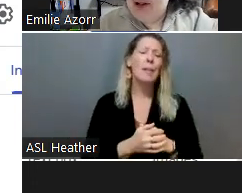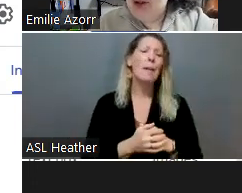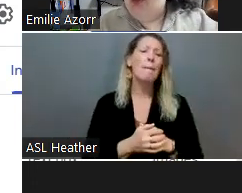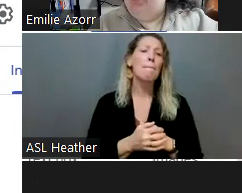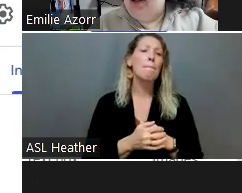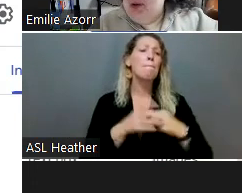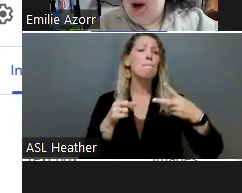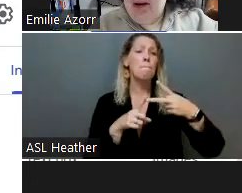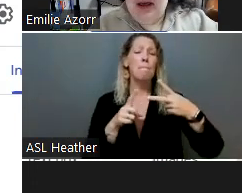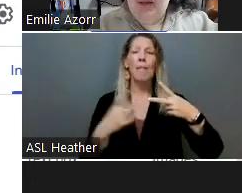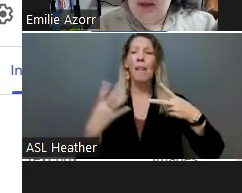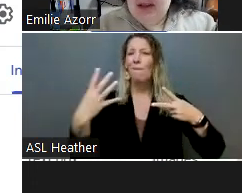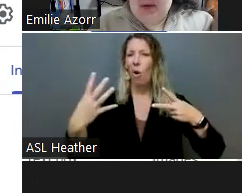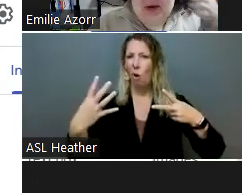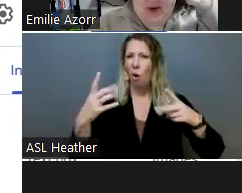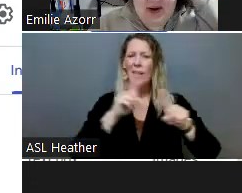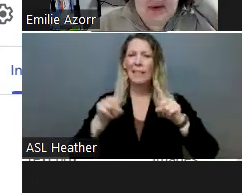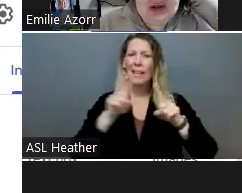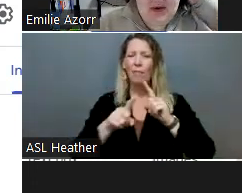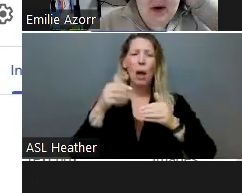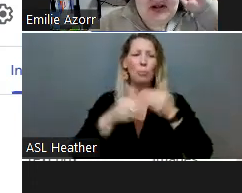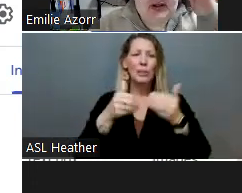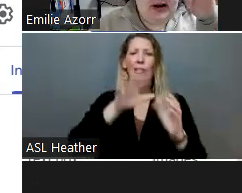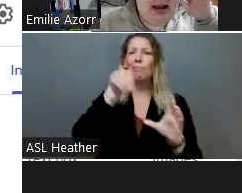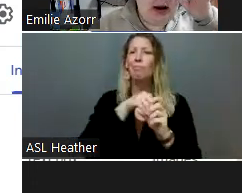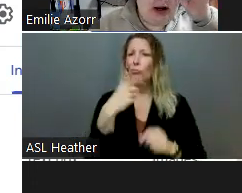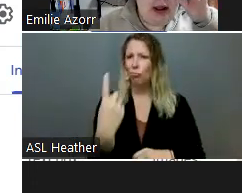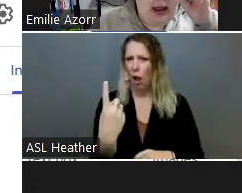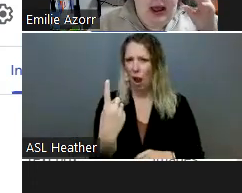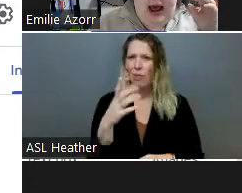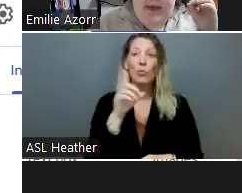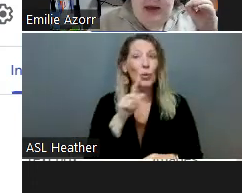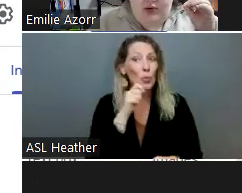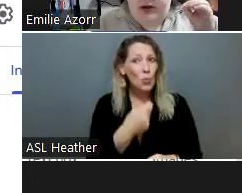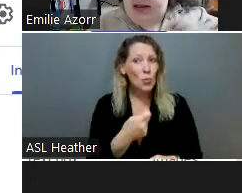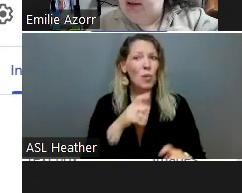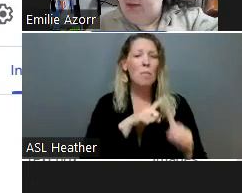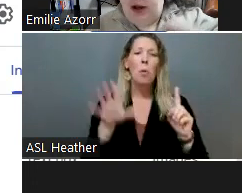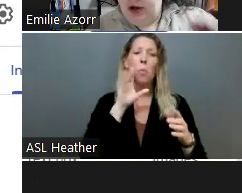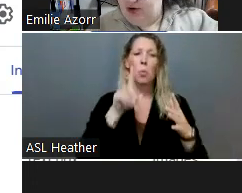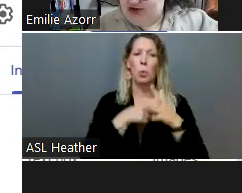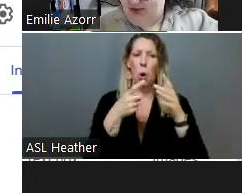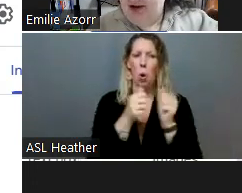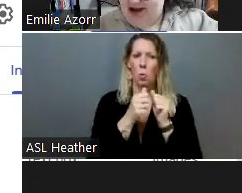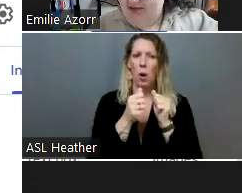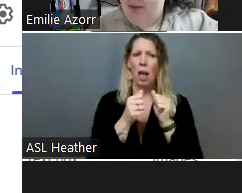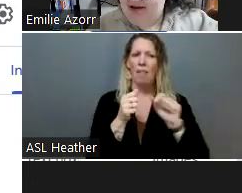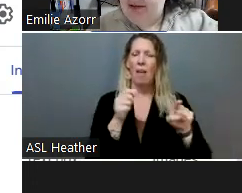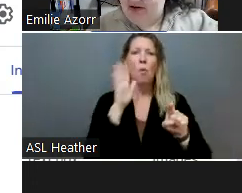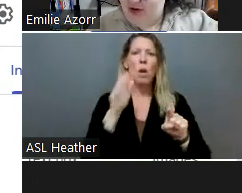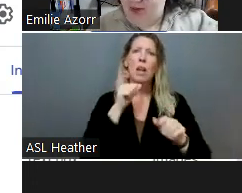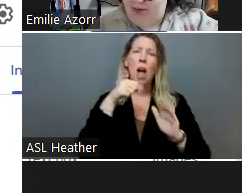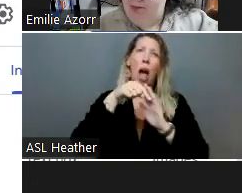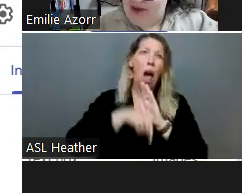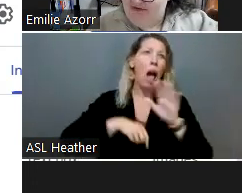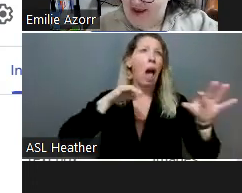different procedures wrapped into one, but it's really cool. So we're going to start here. And with these, I'm not going to go super in depth because